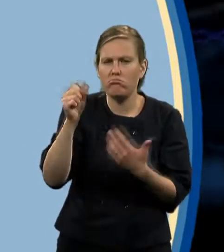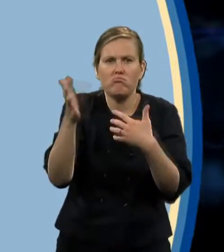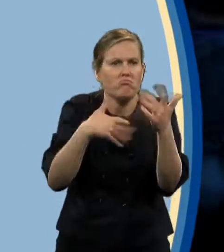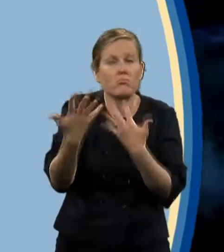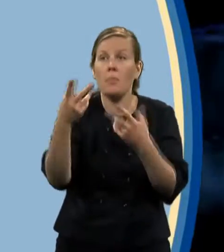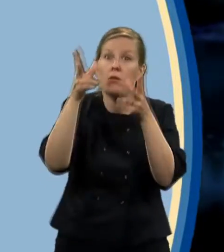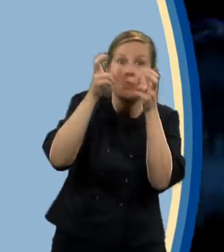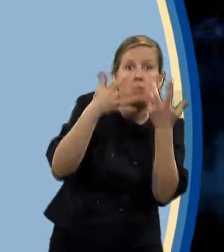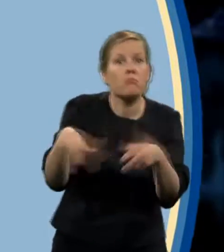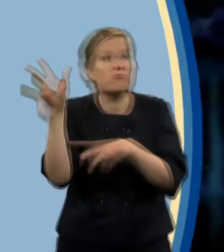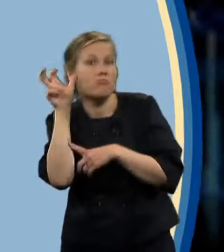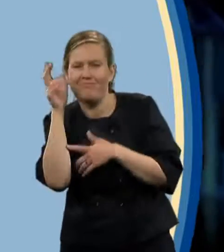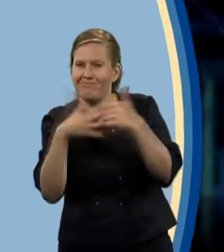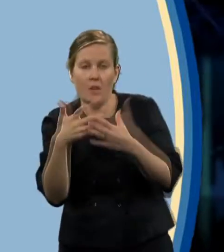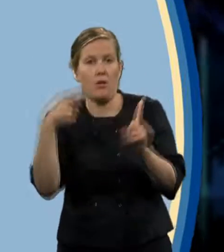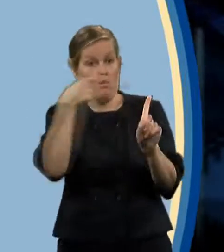input.